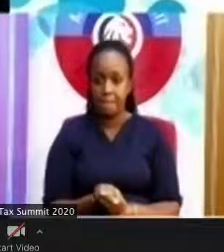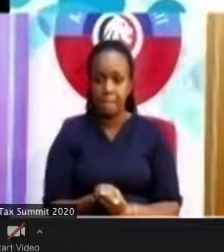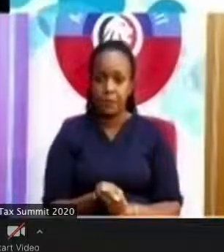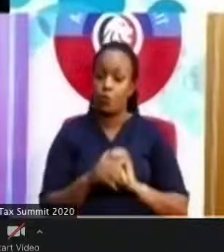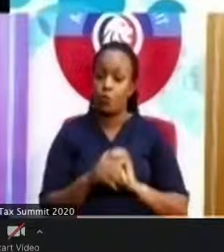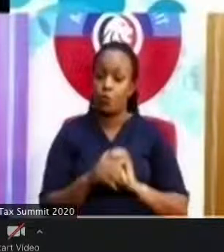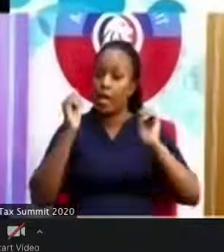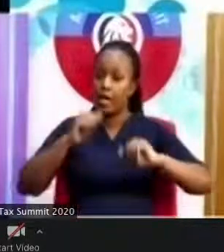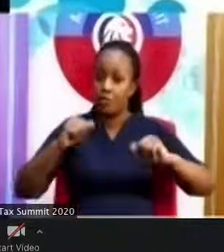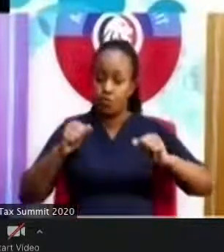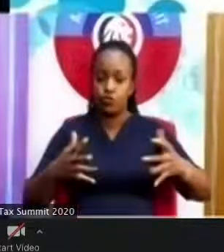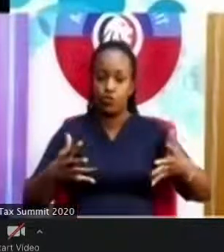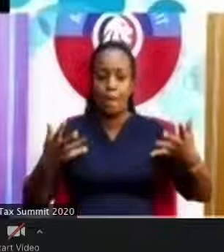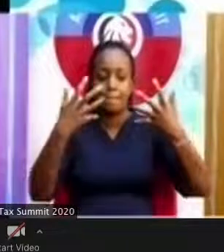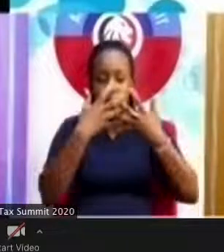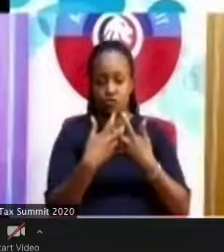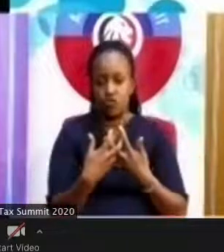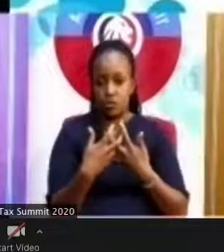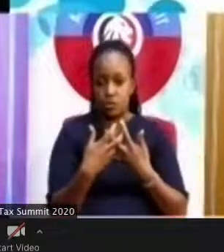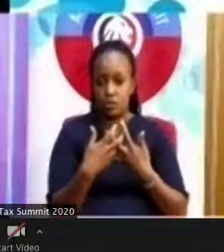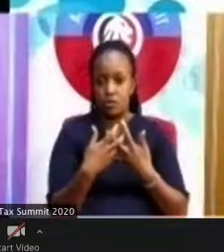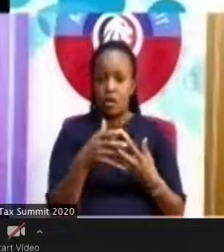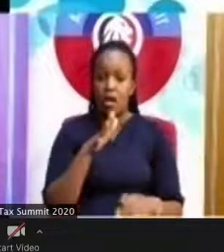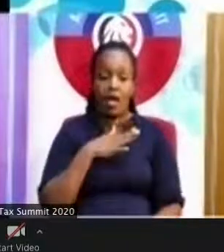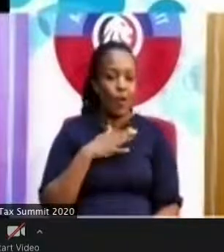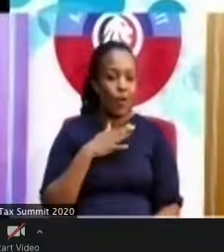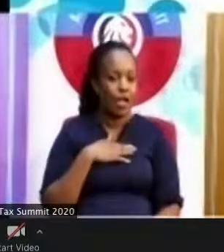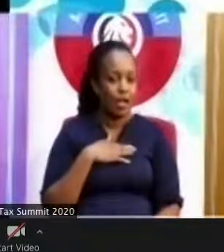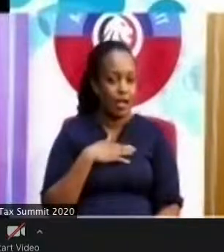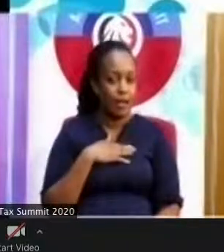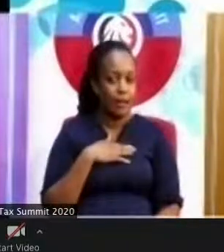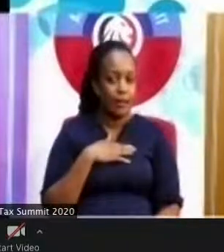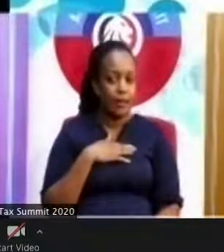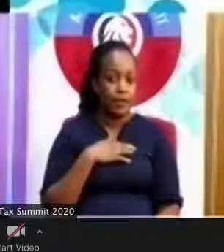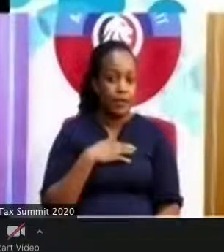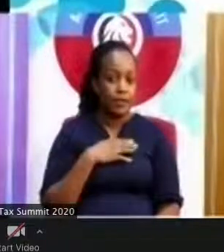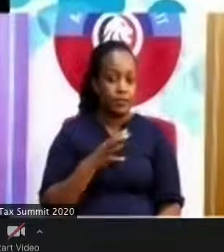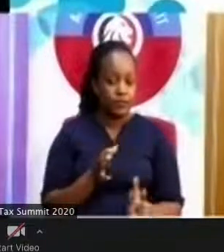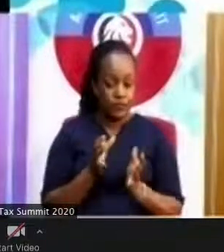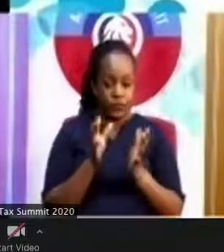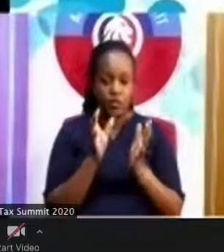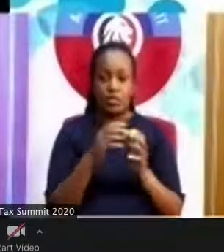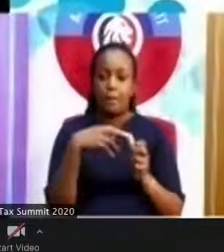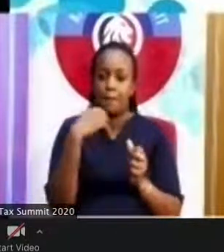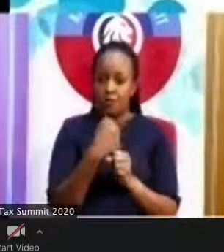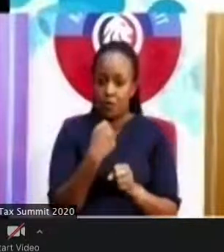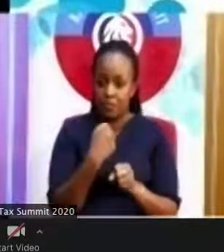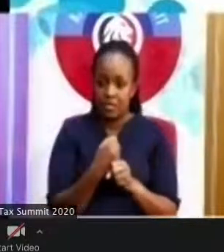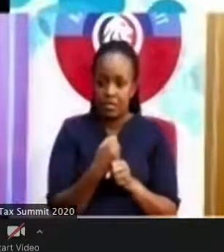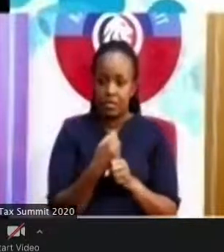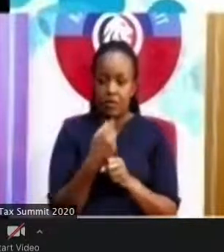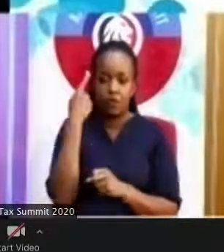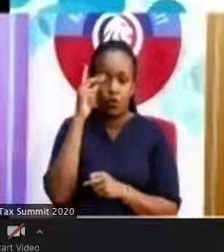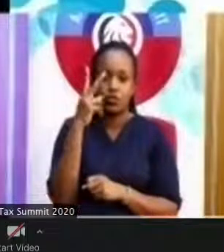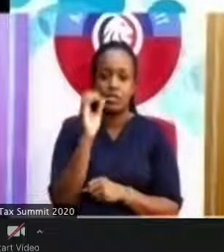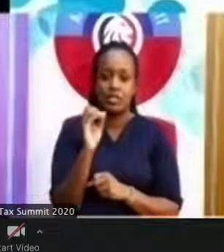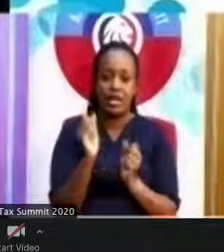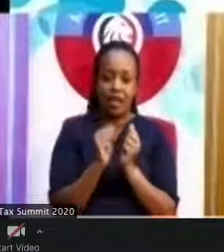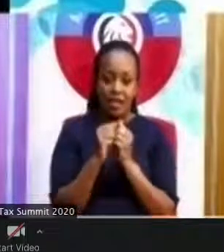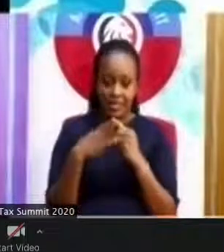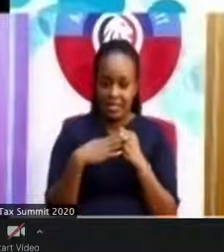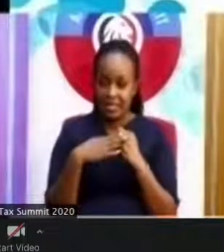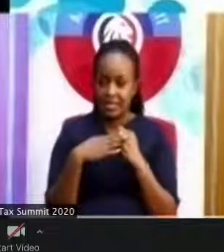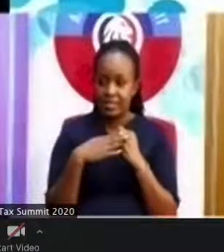match our first half performance of 2019 and